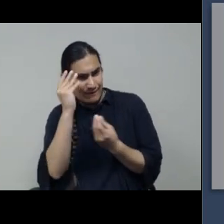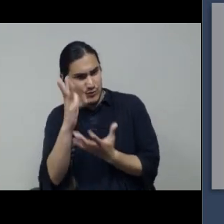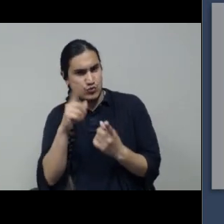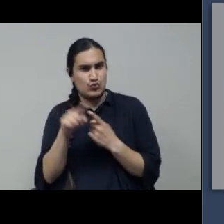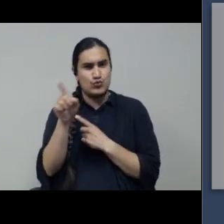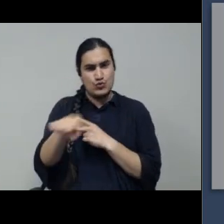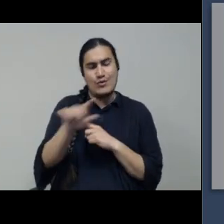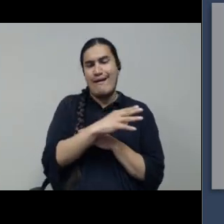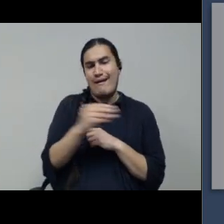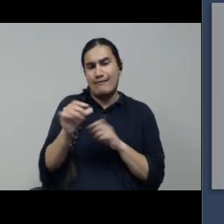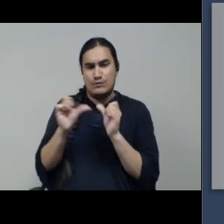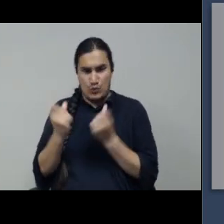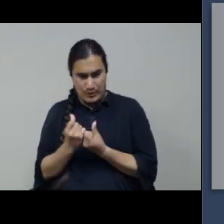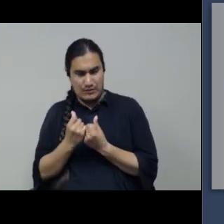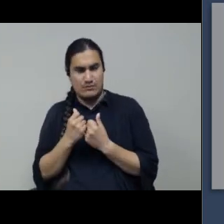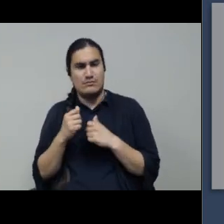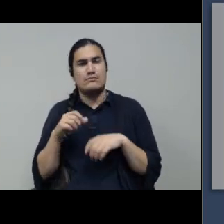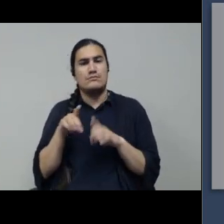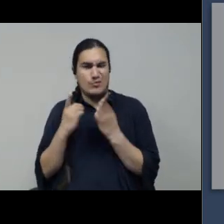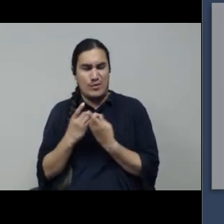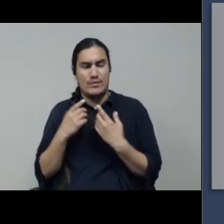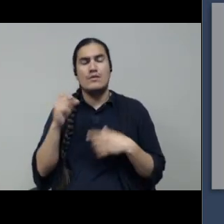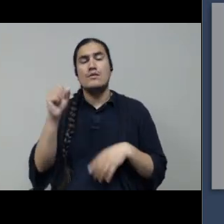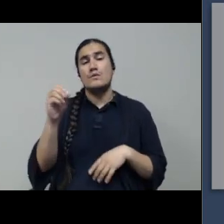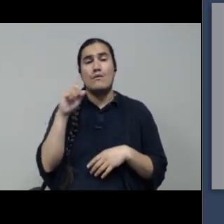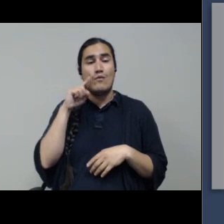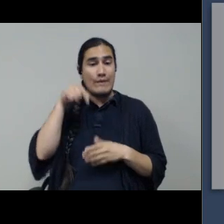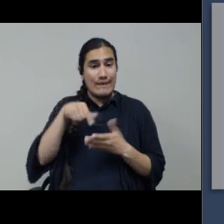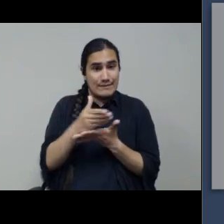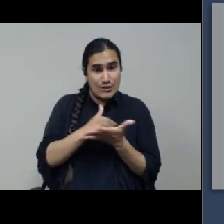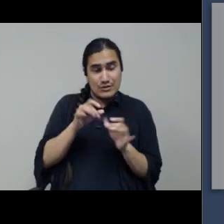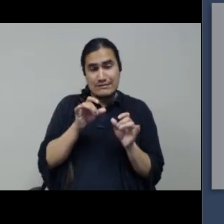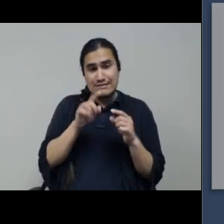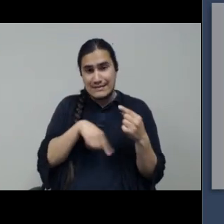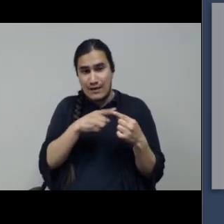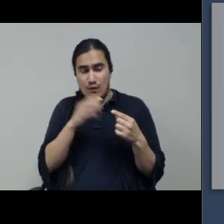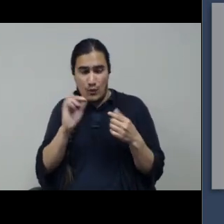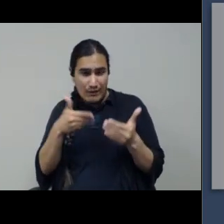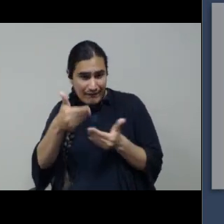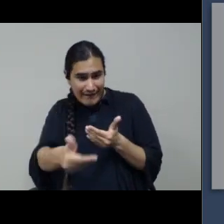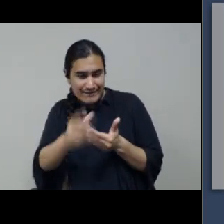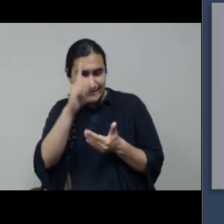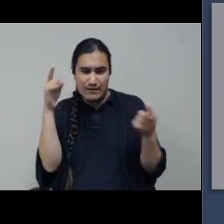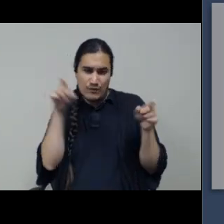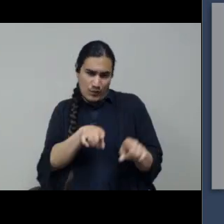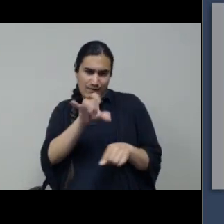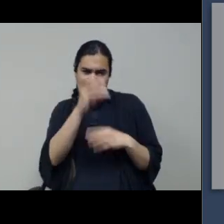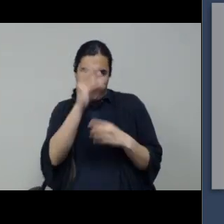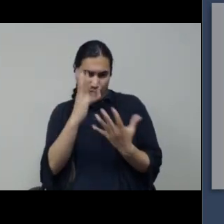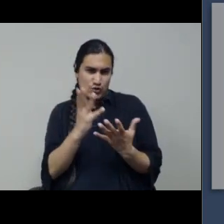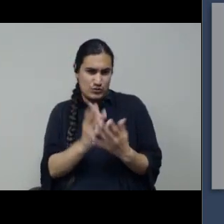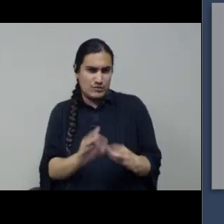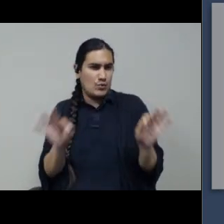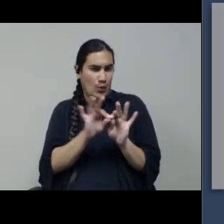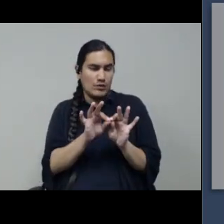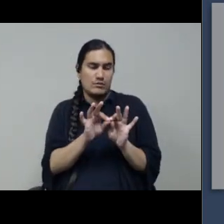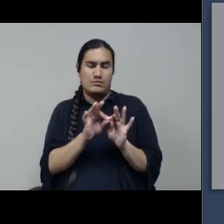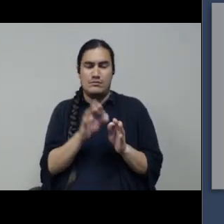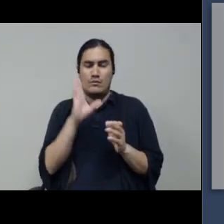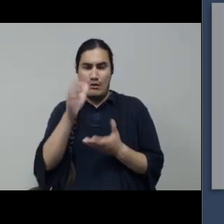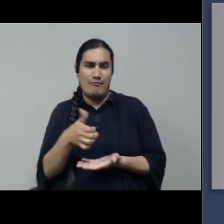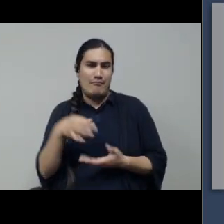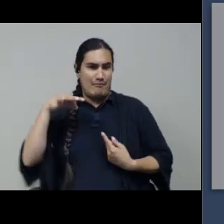department. So whether it happens this budget cycle or the next, I think that's something that we should all agree that having that information is good and critical and will be helpful